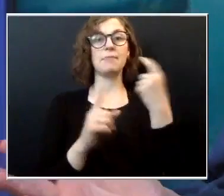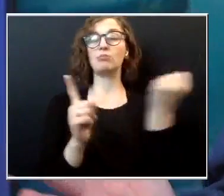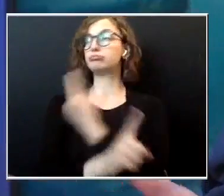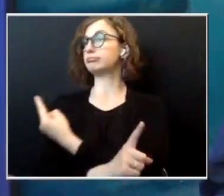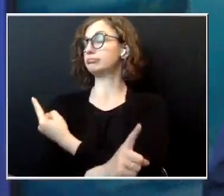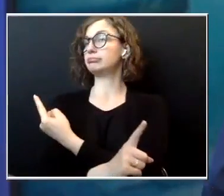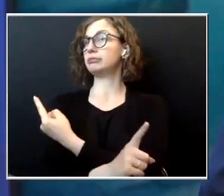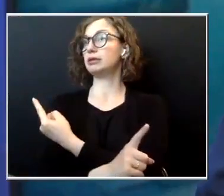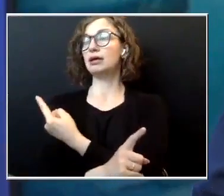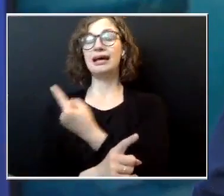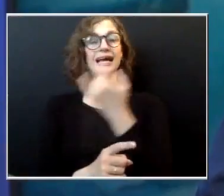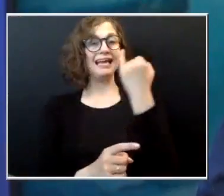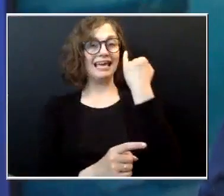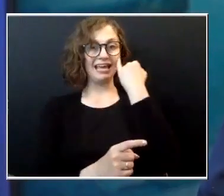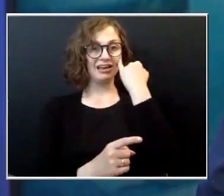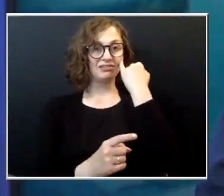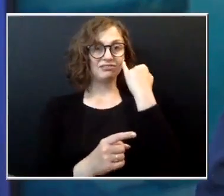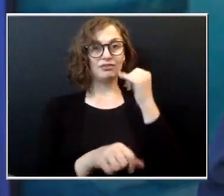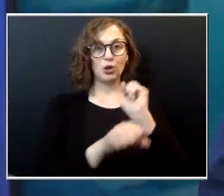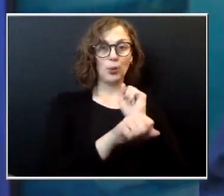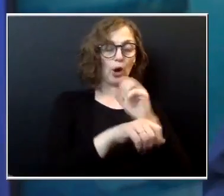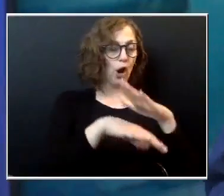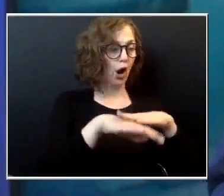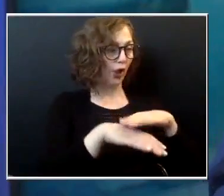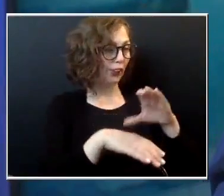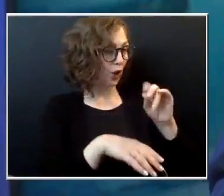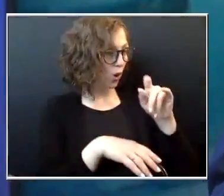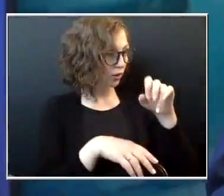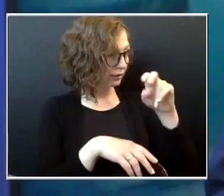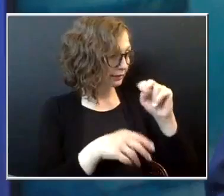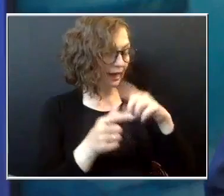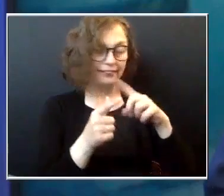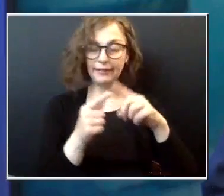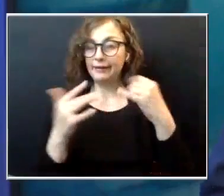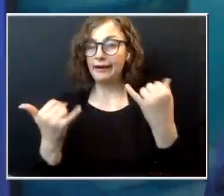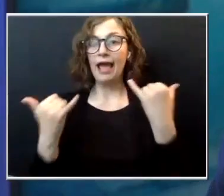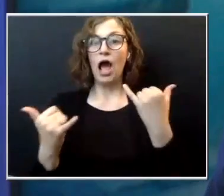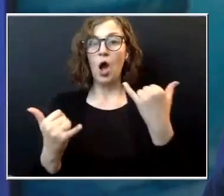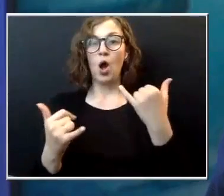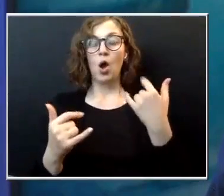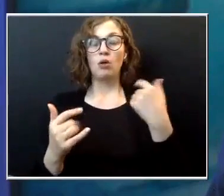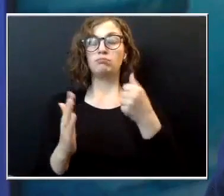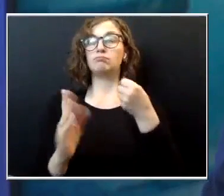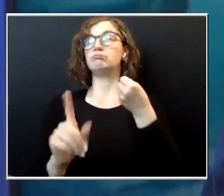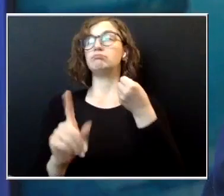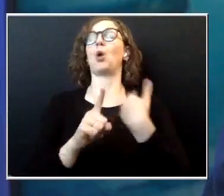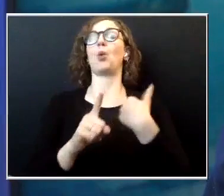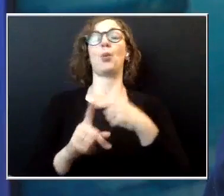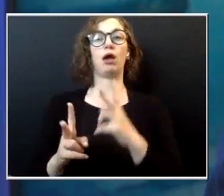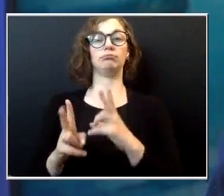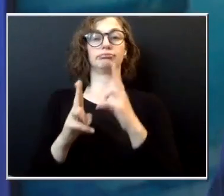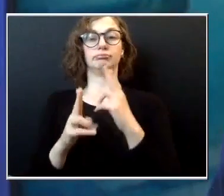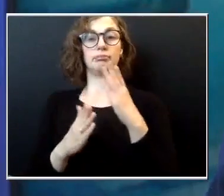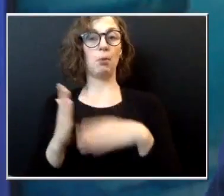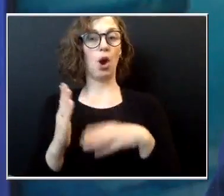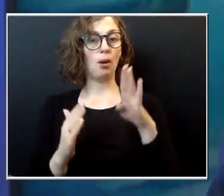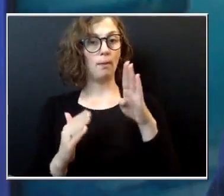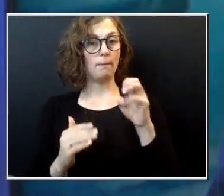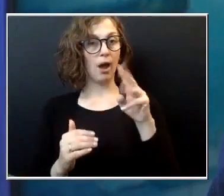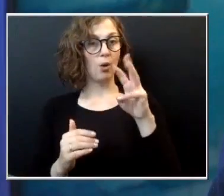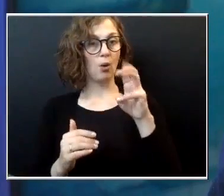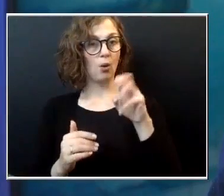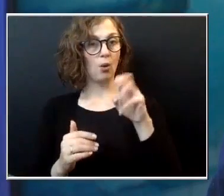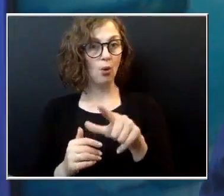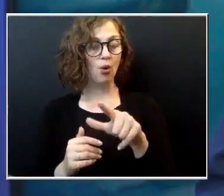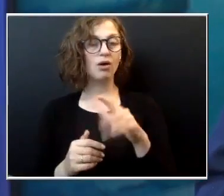bowel resection that wasn't anticipated. So it's those instances, or when you have a combo case where an additional surgeon is